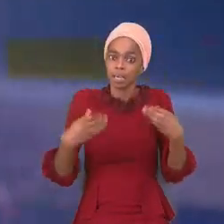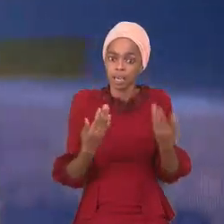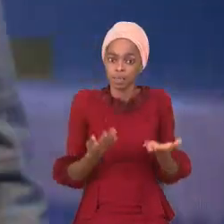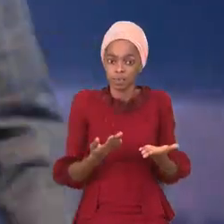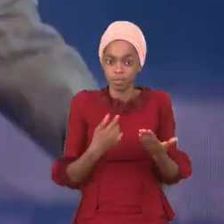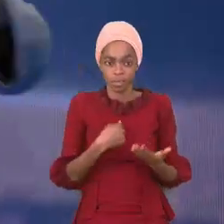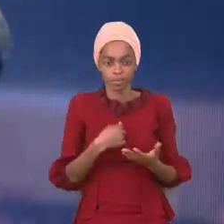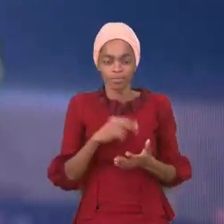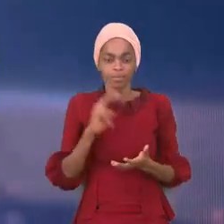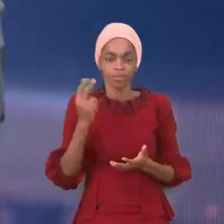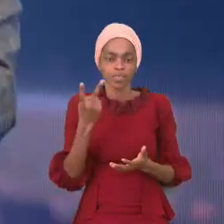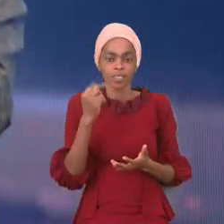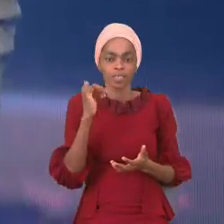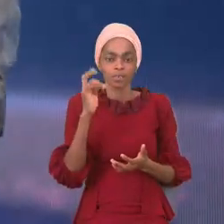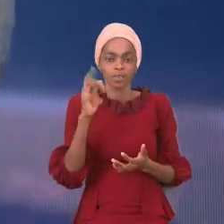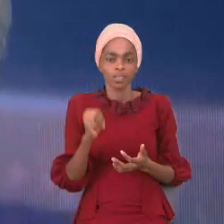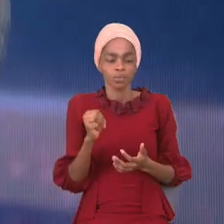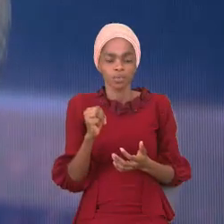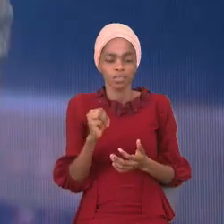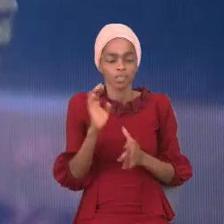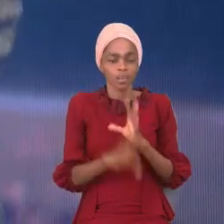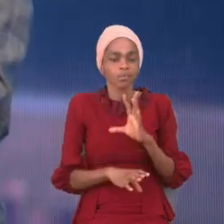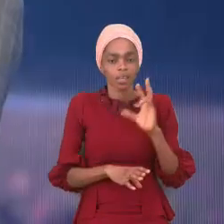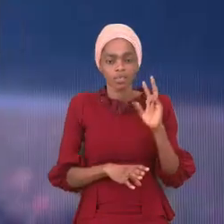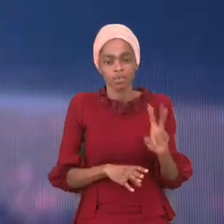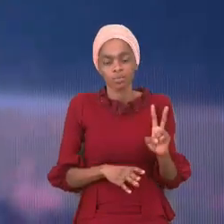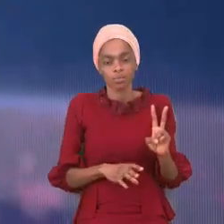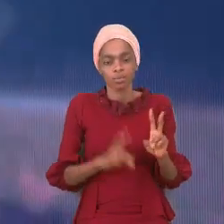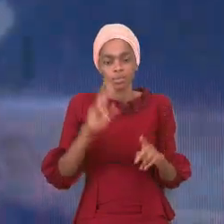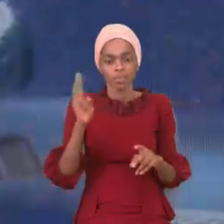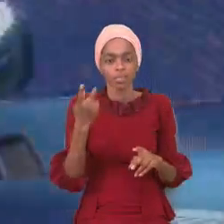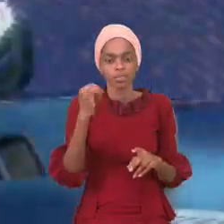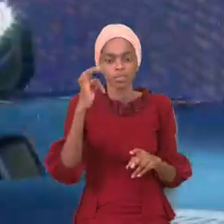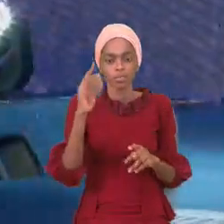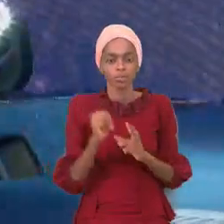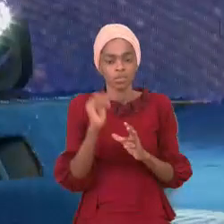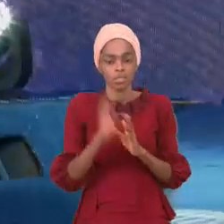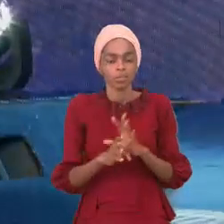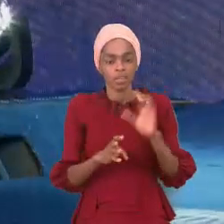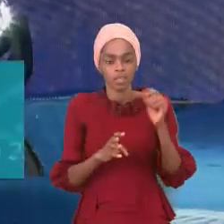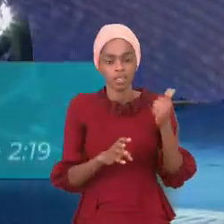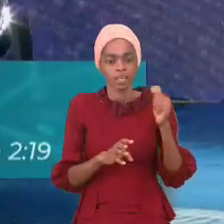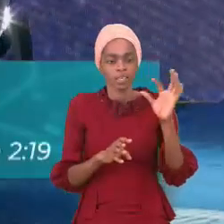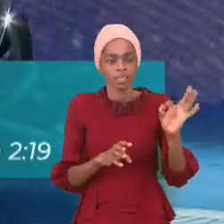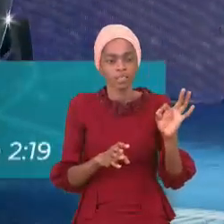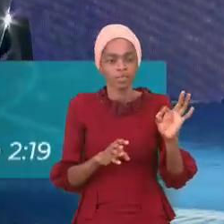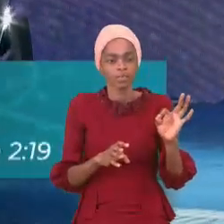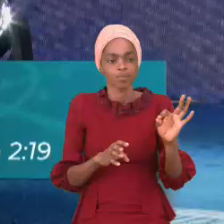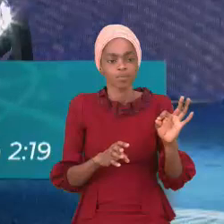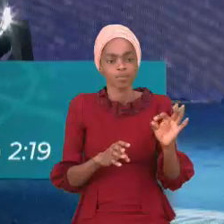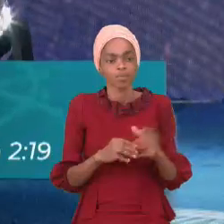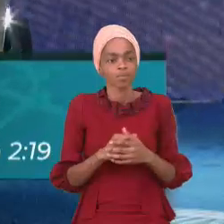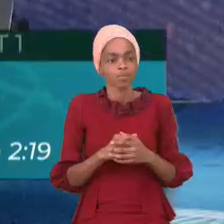2 Timothy chapter 2, and we're reading from verse 19. 2 Timothy chapter 2, we're looking at